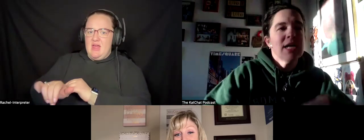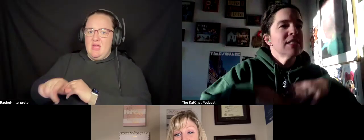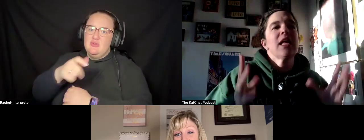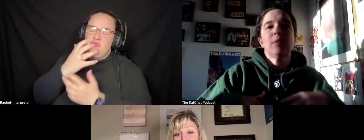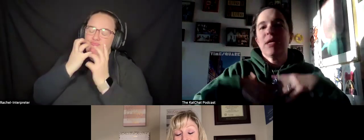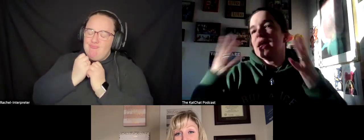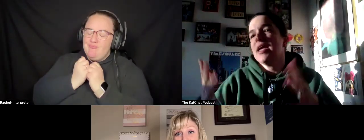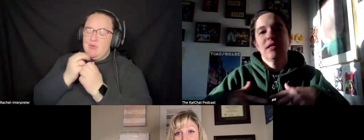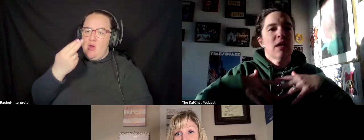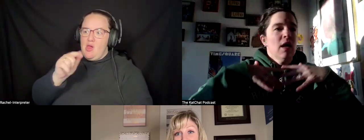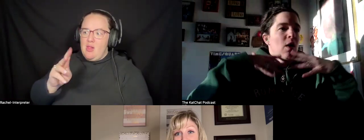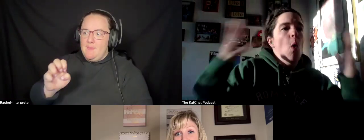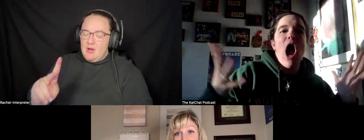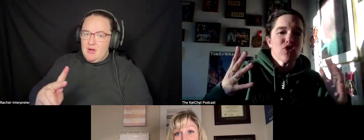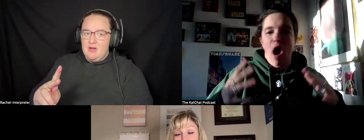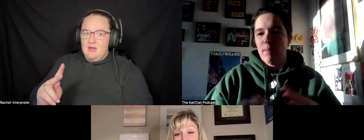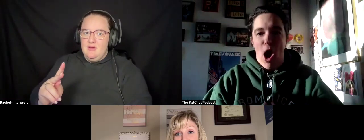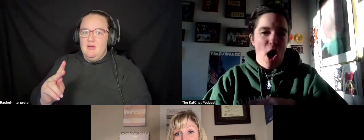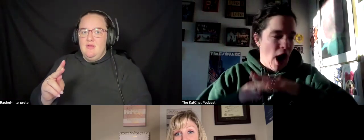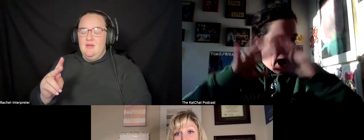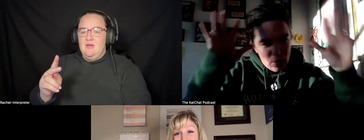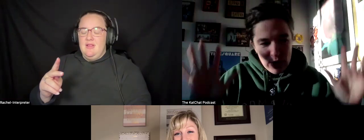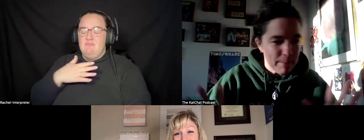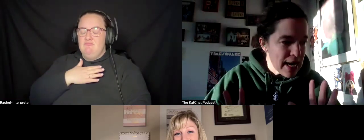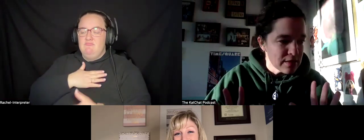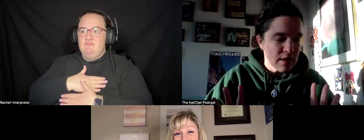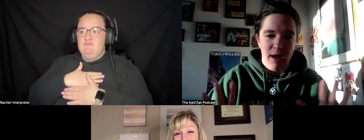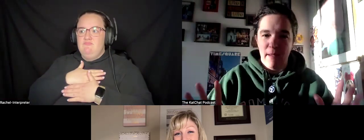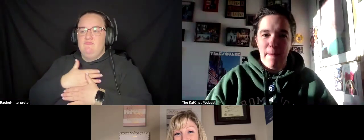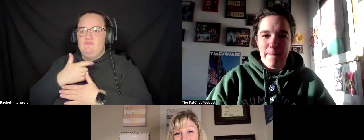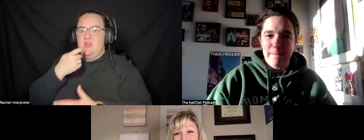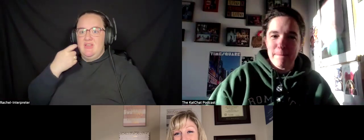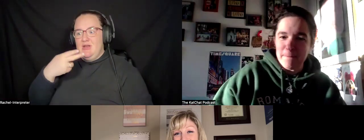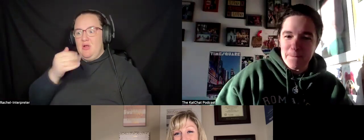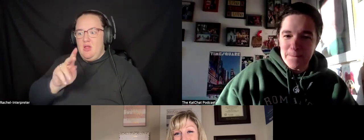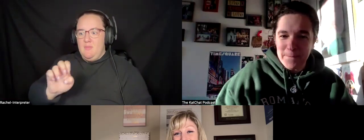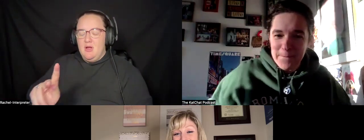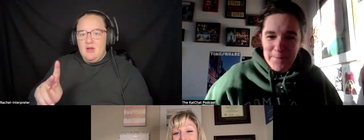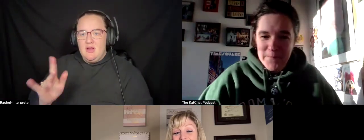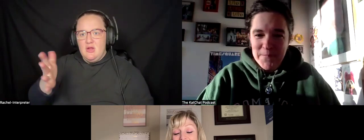Hallmark, sleep, eat, watch Hallmark, and repeat?